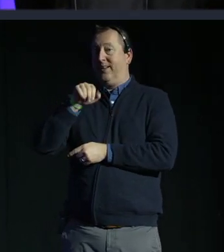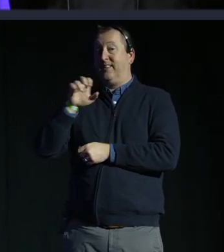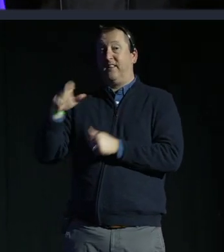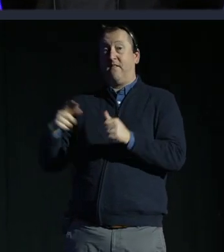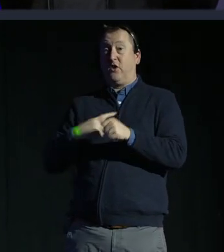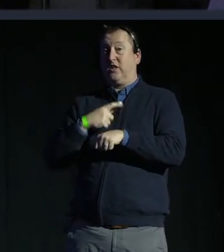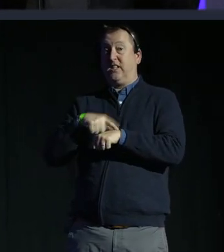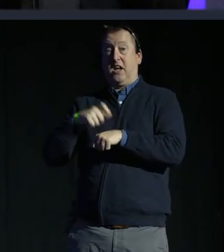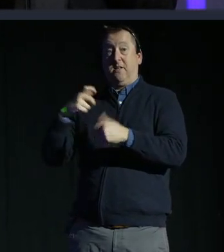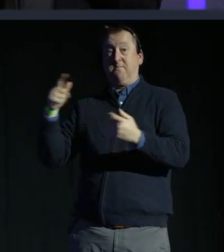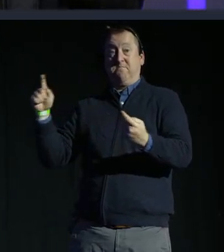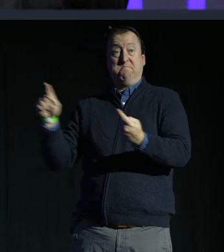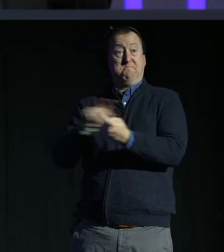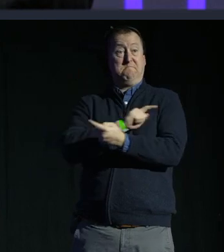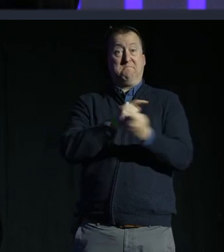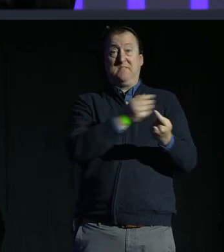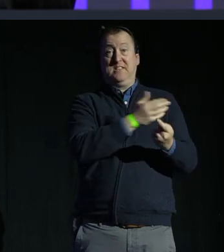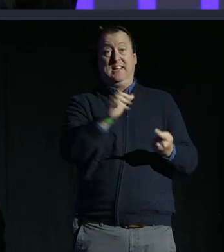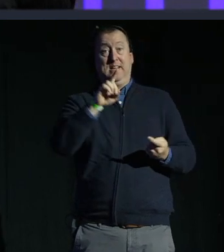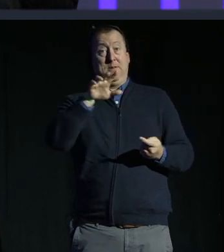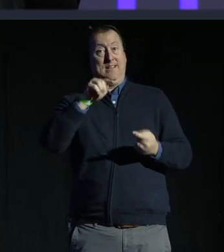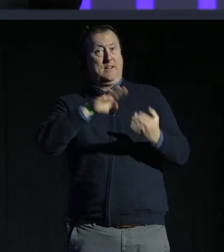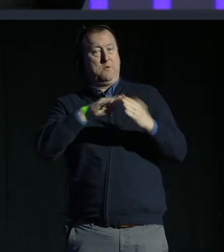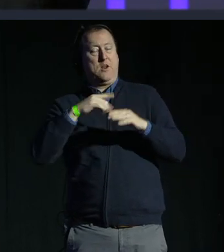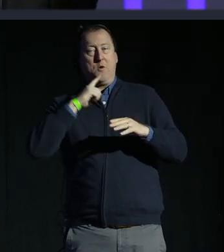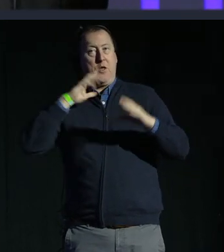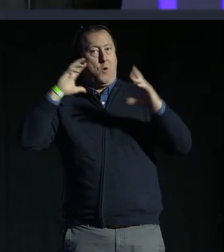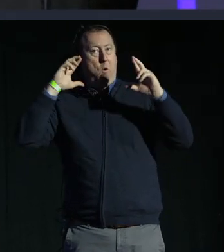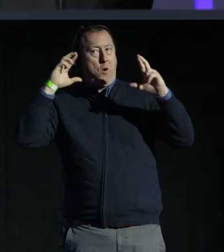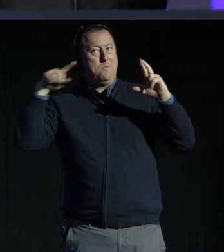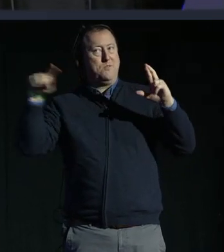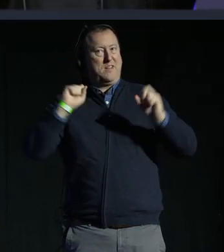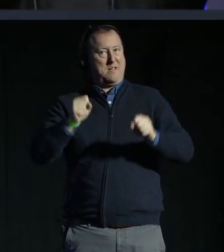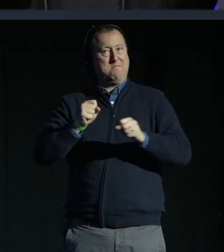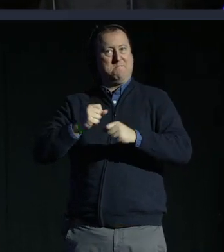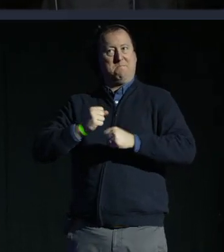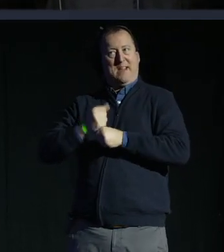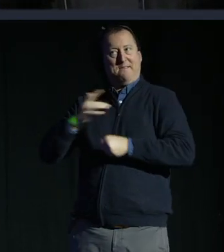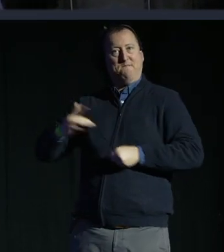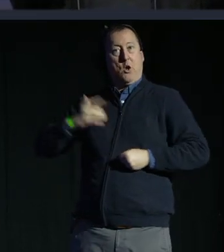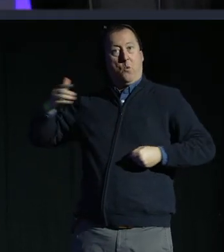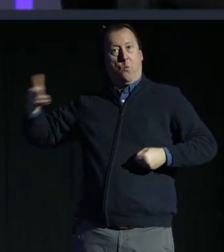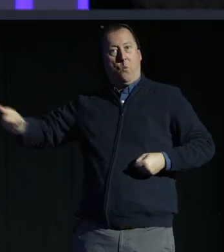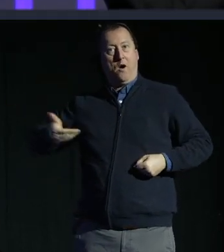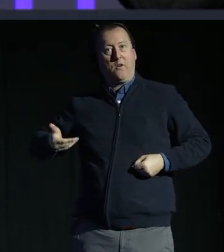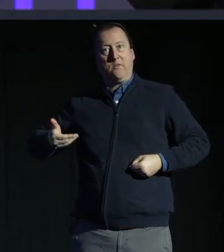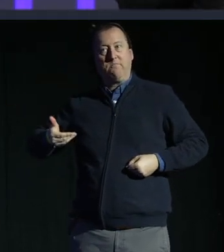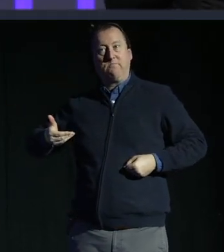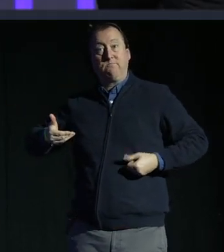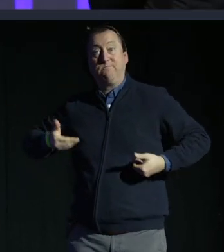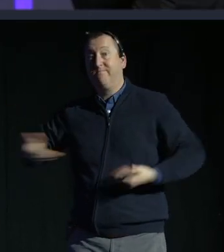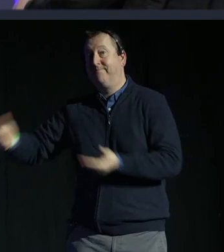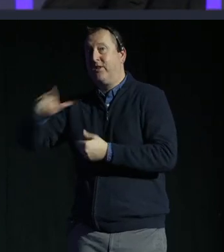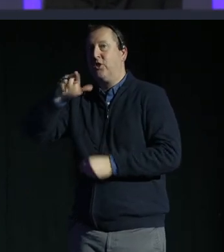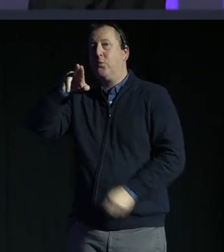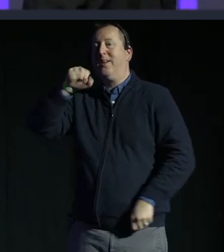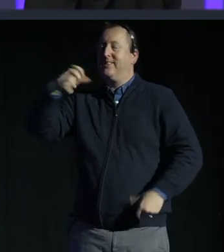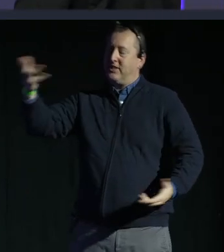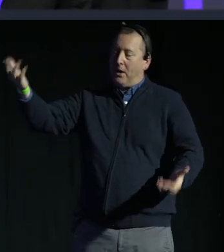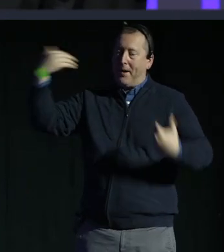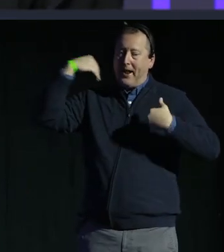DBT community, so I really hope that you can make him feel welcome. Luis, come on